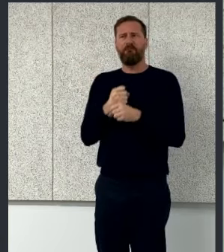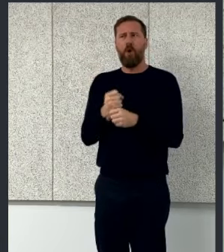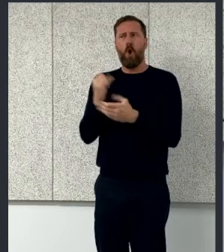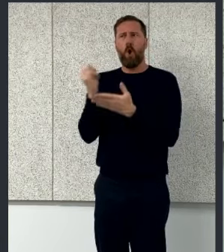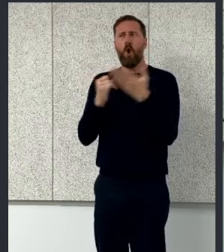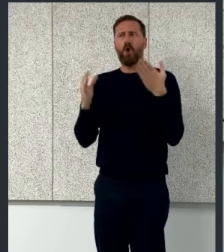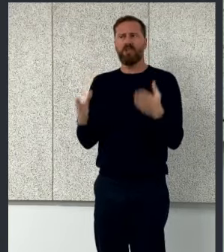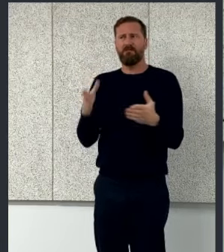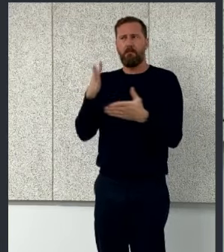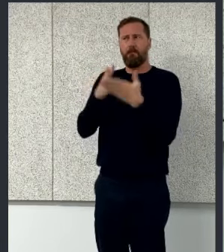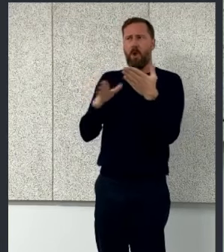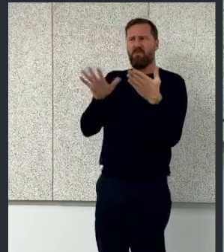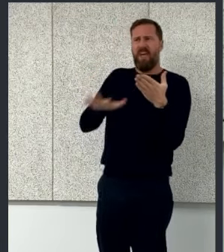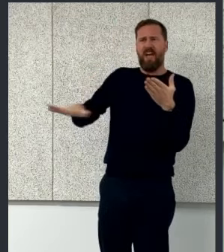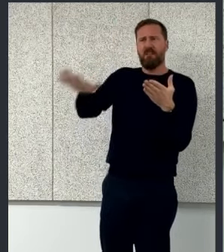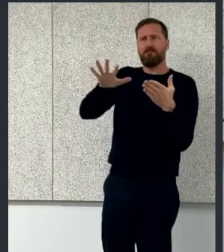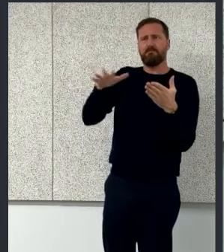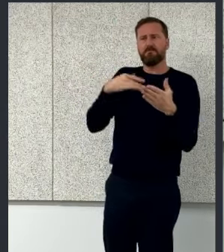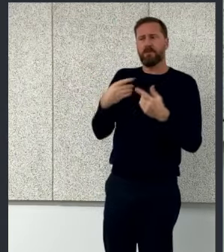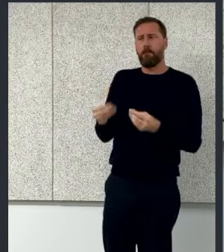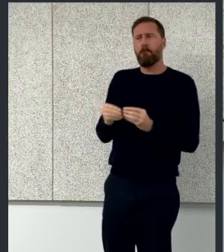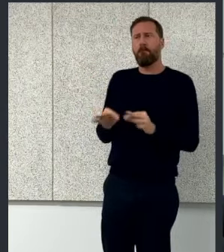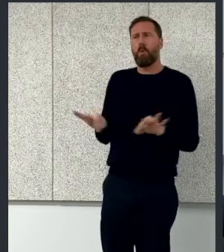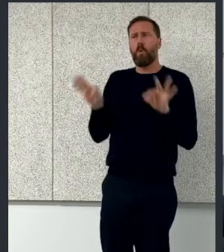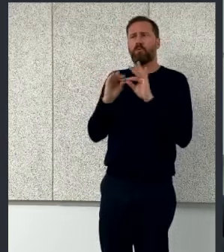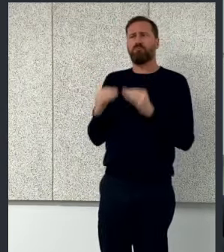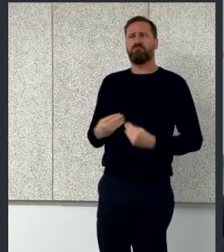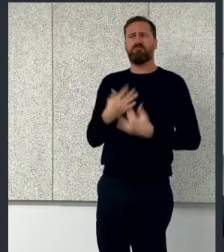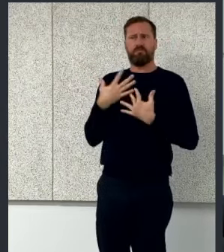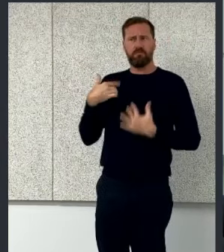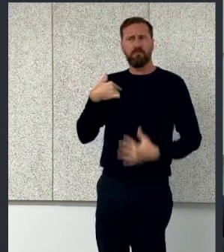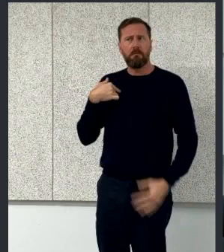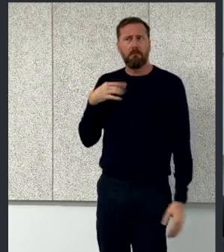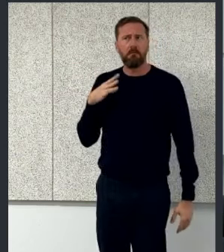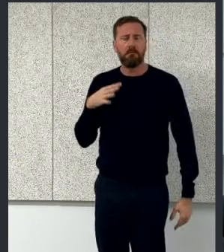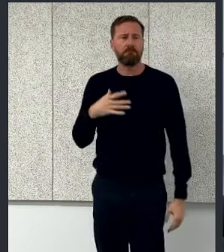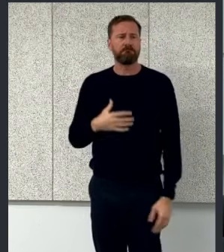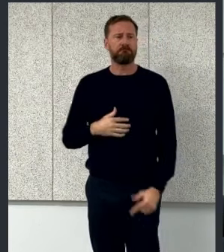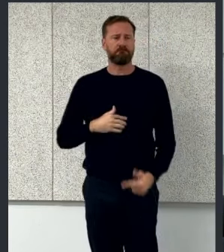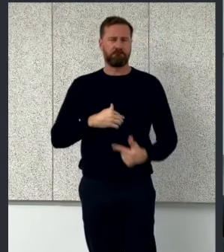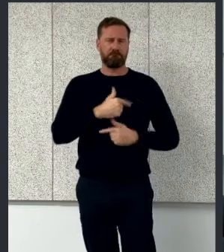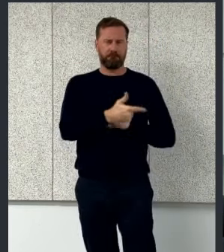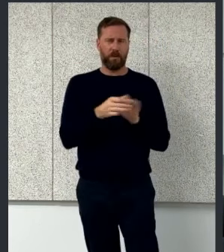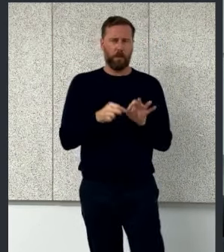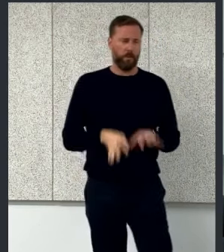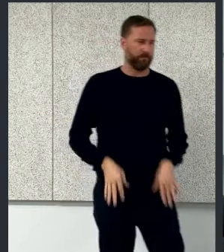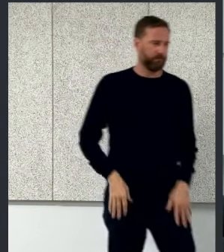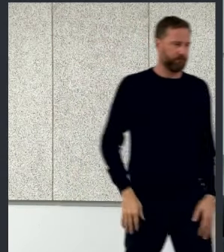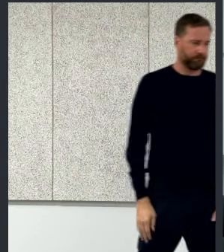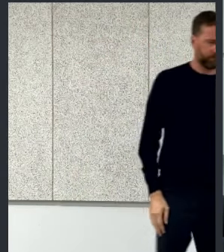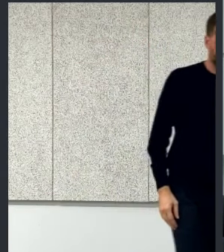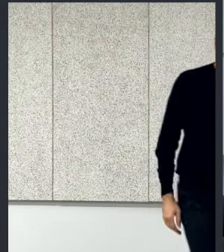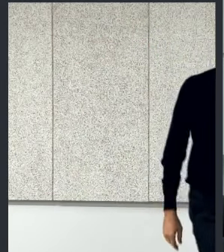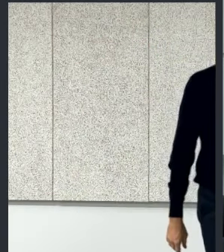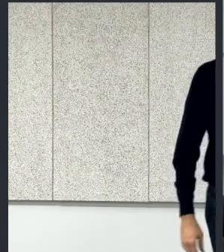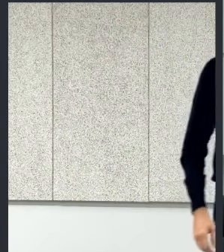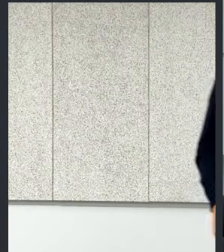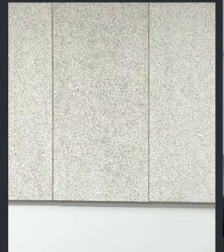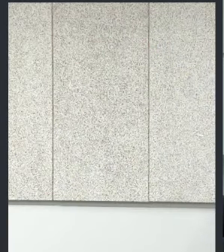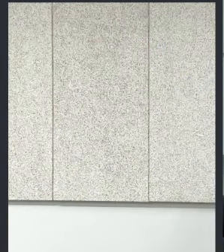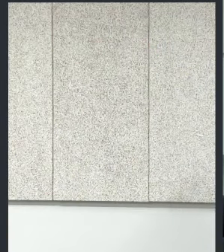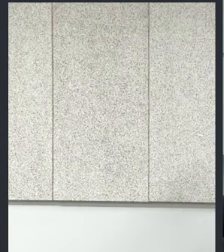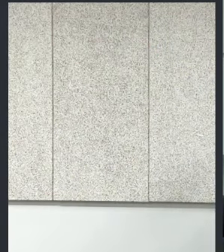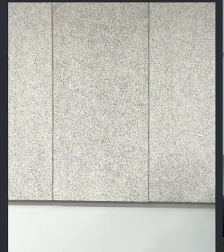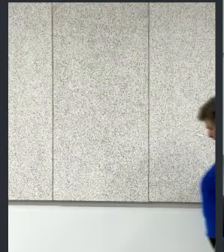to empathy. Yeah, practicing vulnerability is good for all of us.